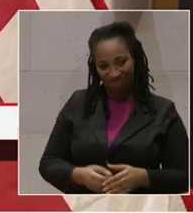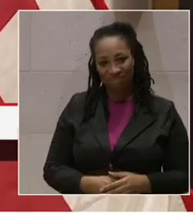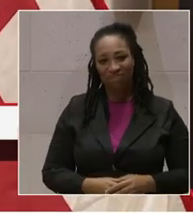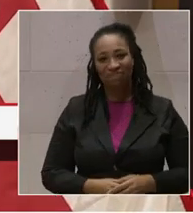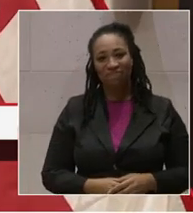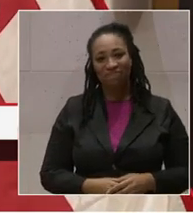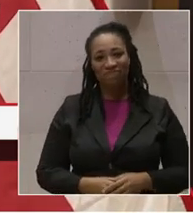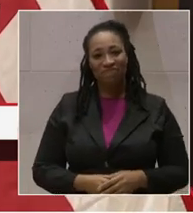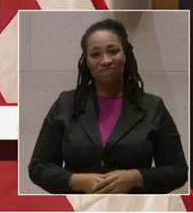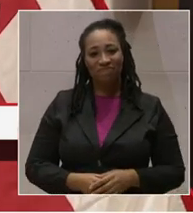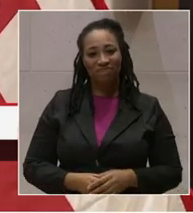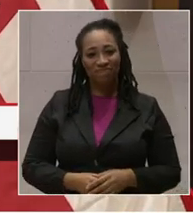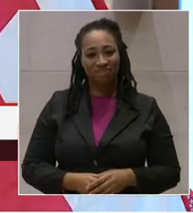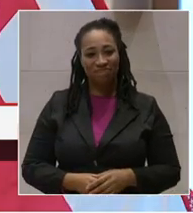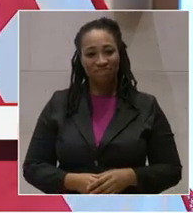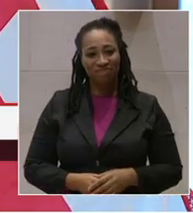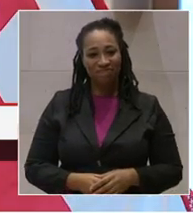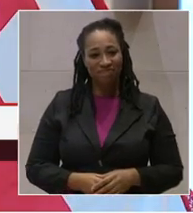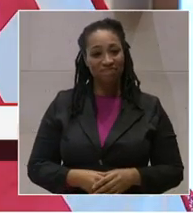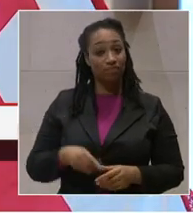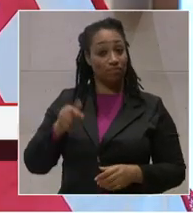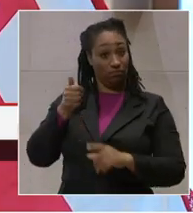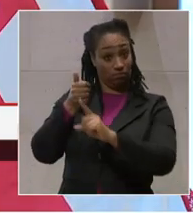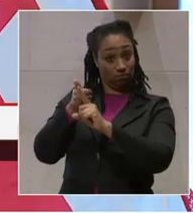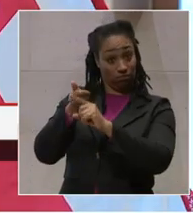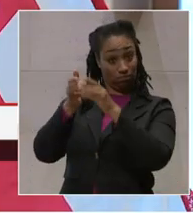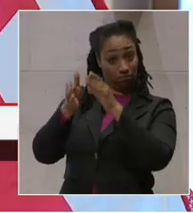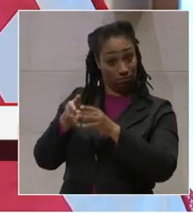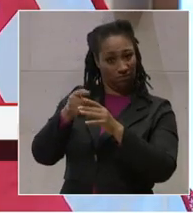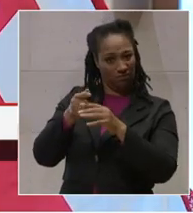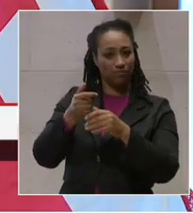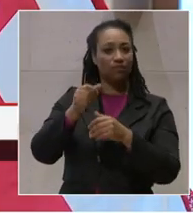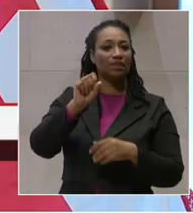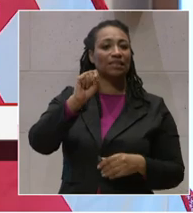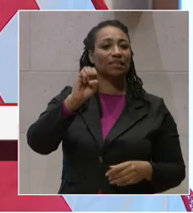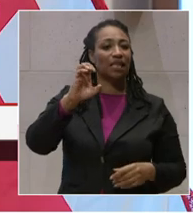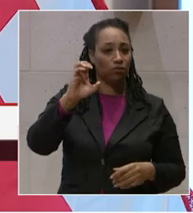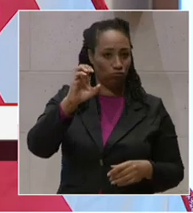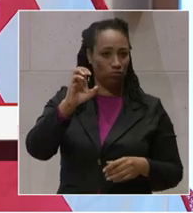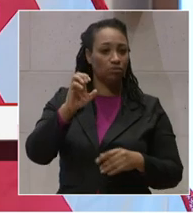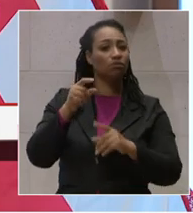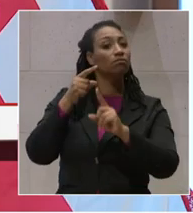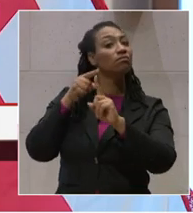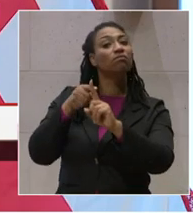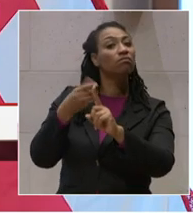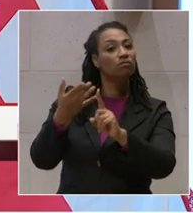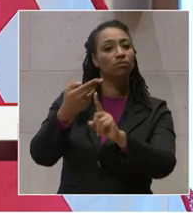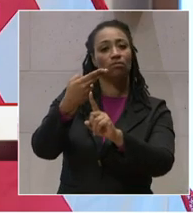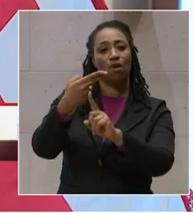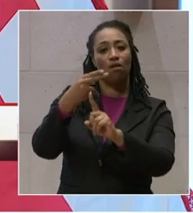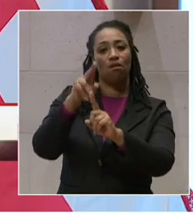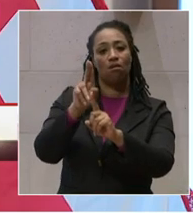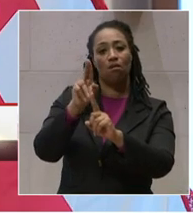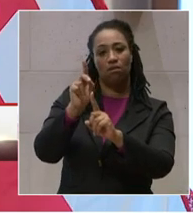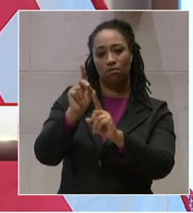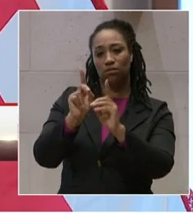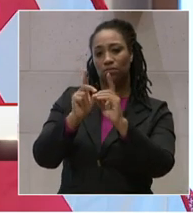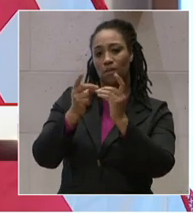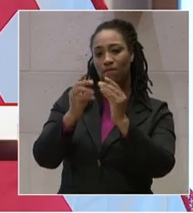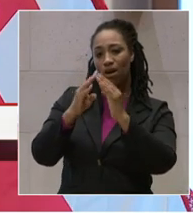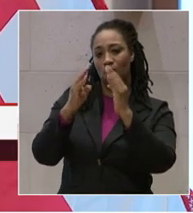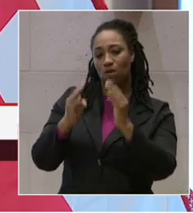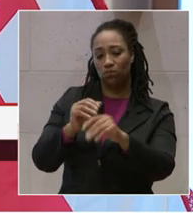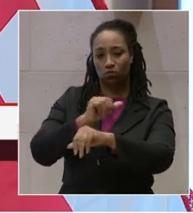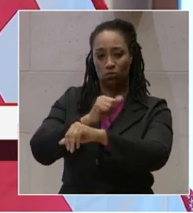Interim Secretary of HUD, a supportive ally of NLC, but a longtime supporter of housing